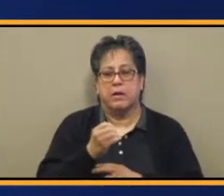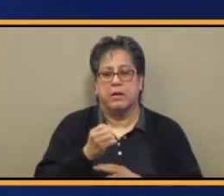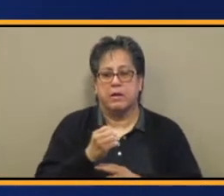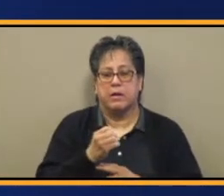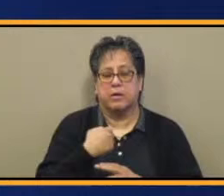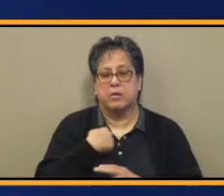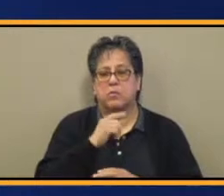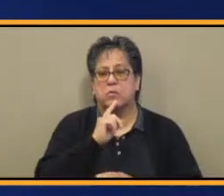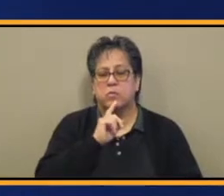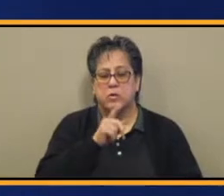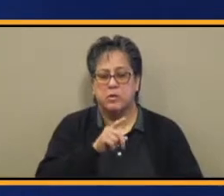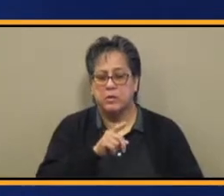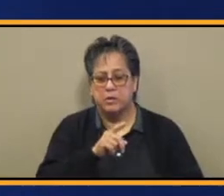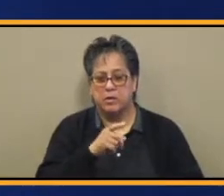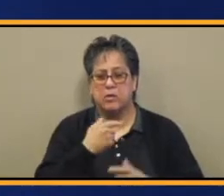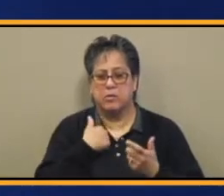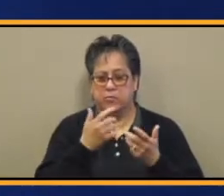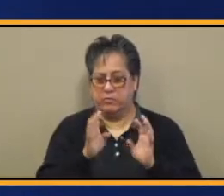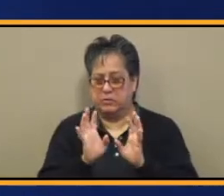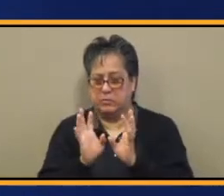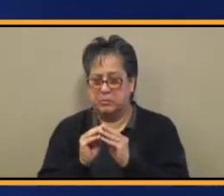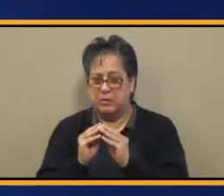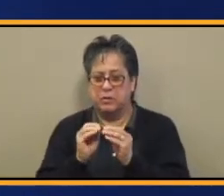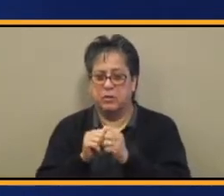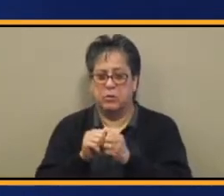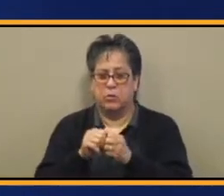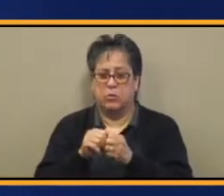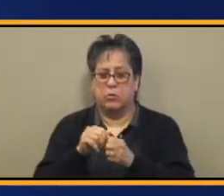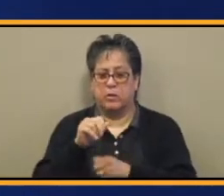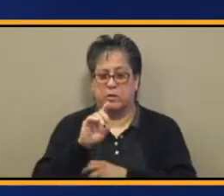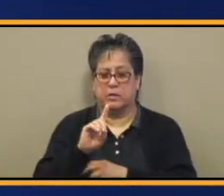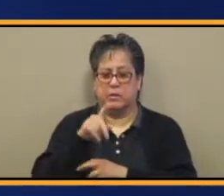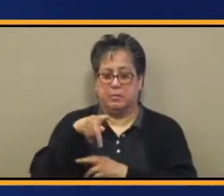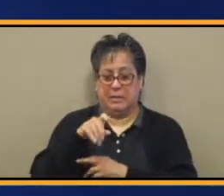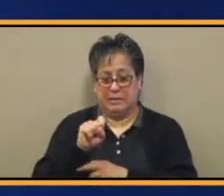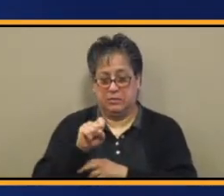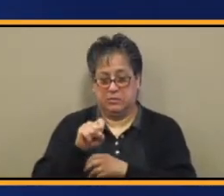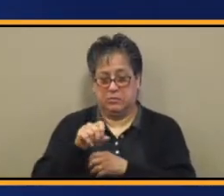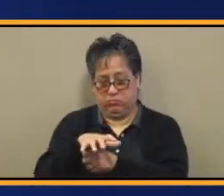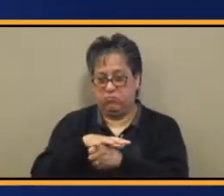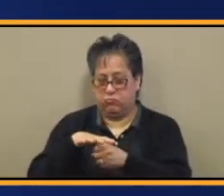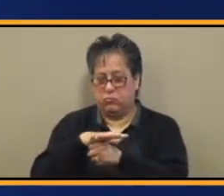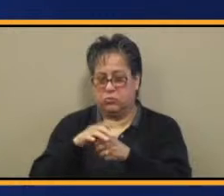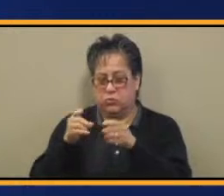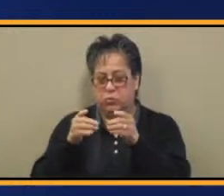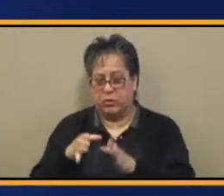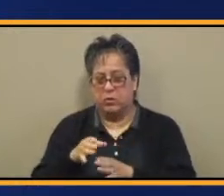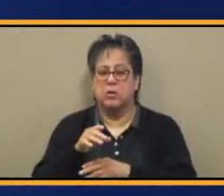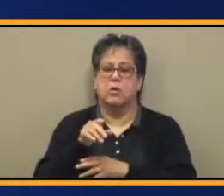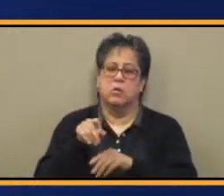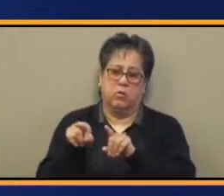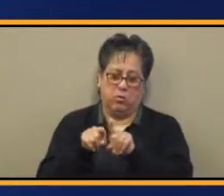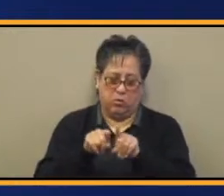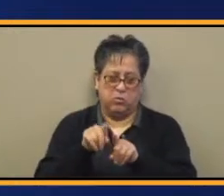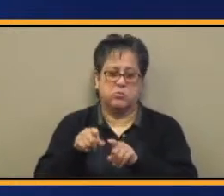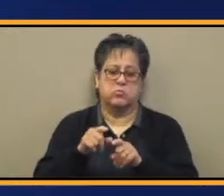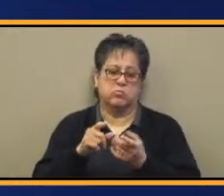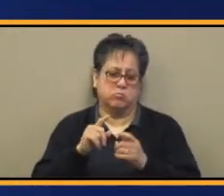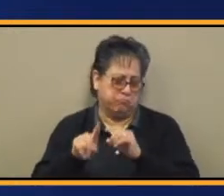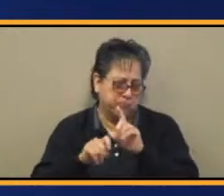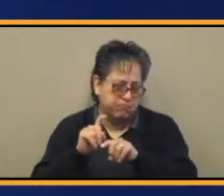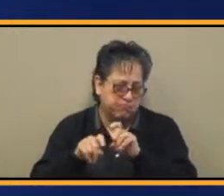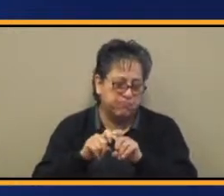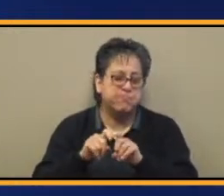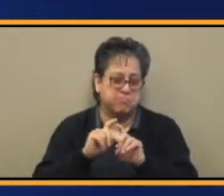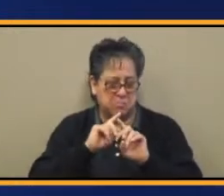really I met with the regional director for DPS, and he answered some questions,